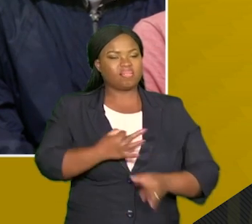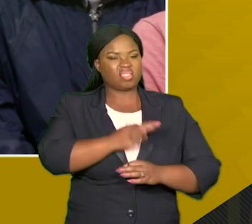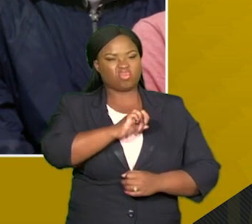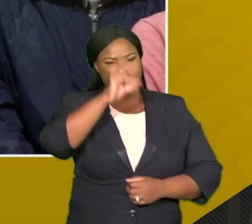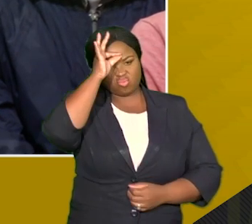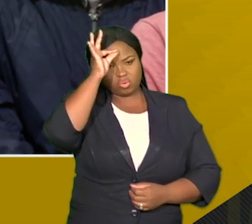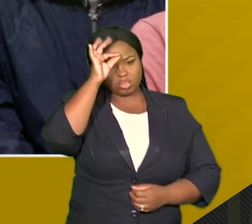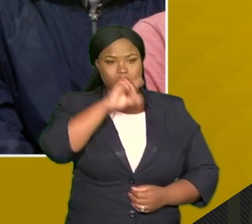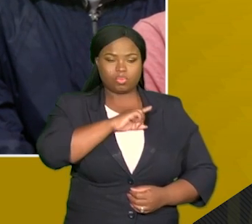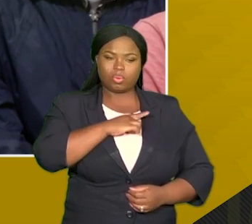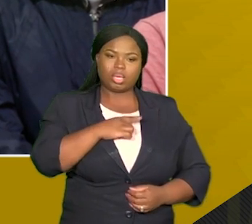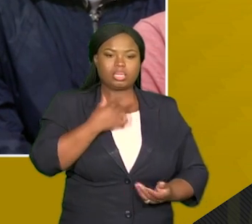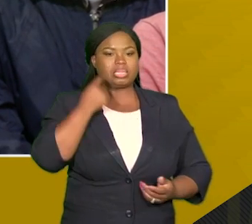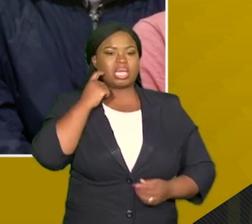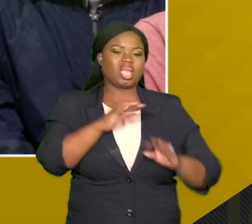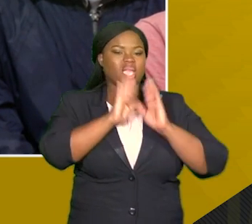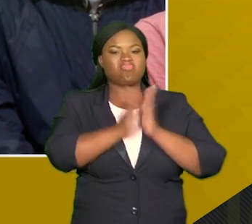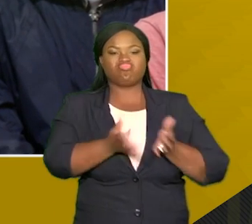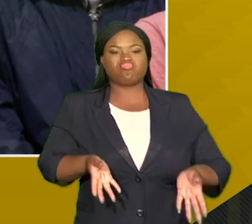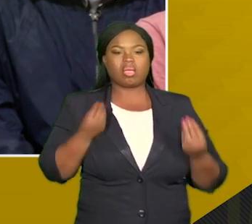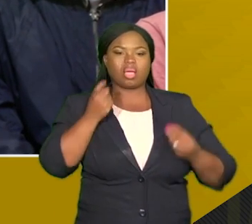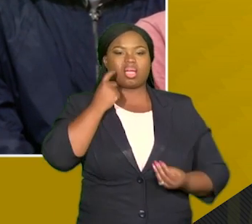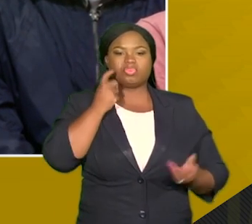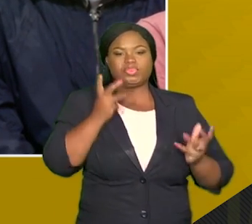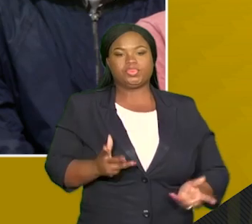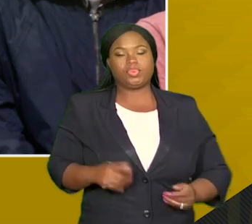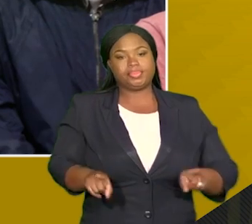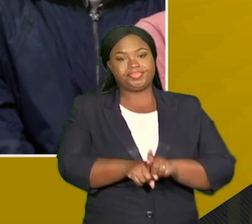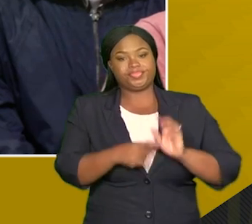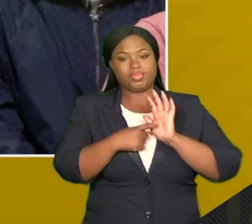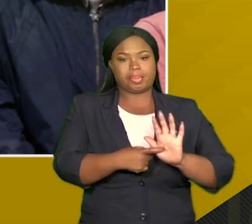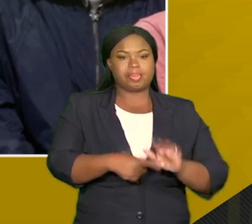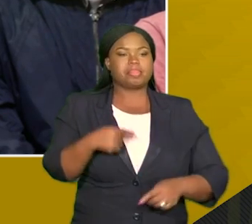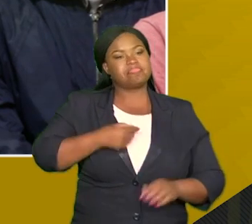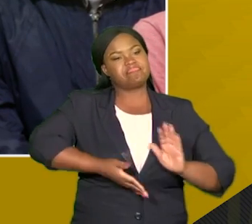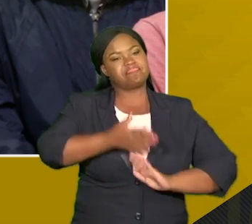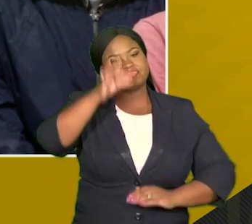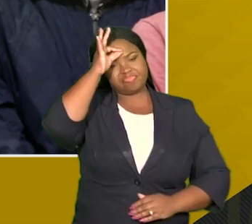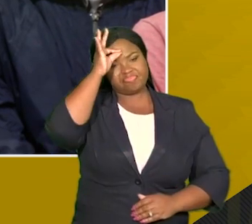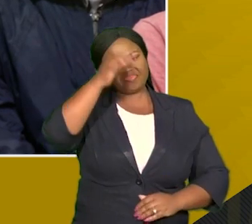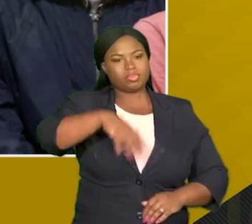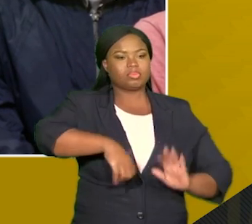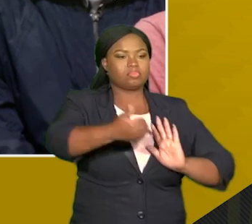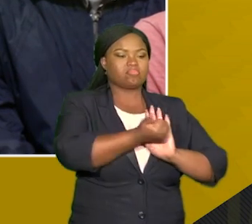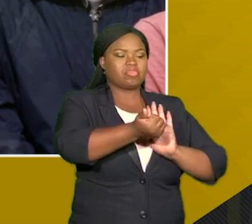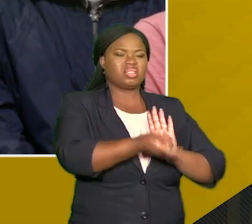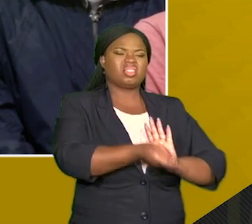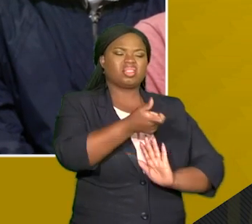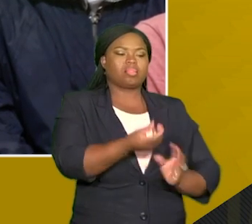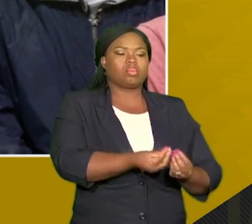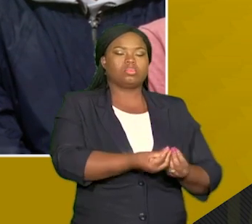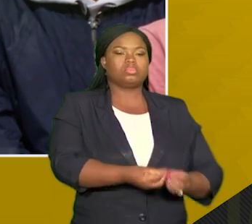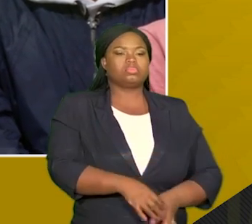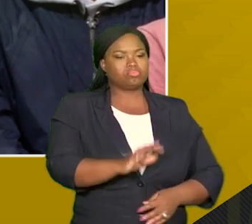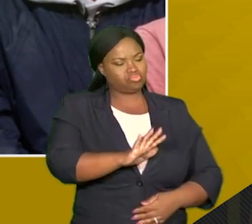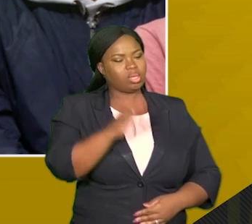wena izinto kuwe they think ziza kalula than them. For example, when I go maybe to police station, you certify the littlest things. You certify,